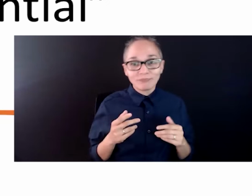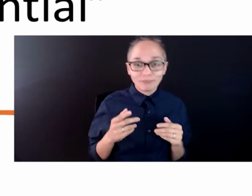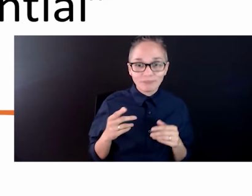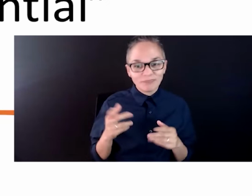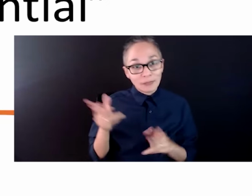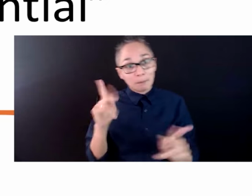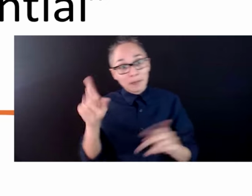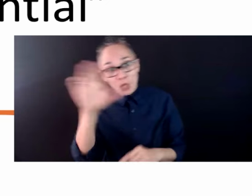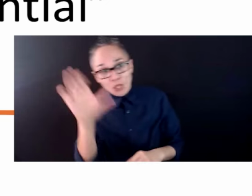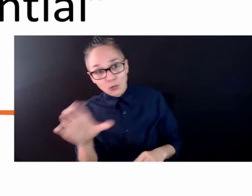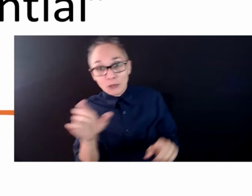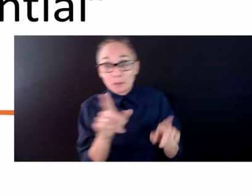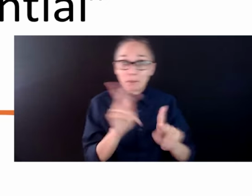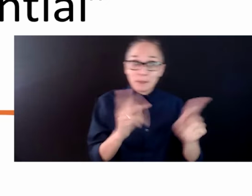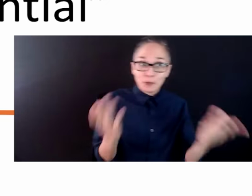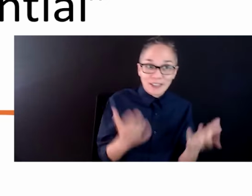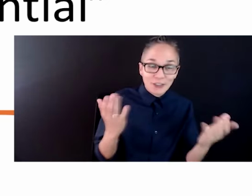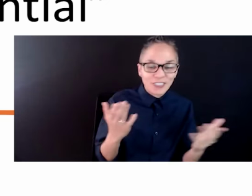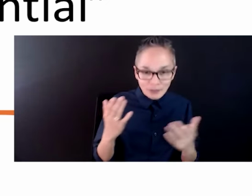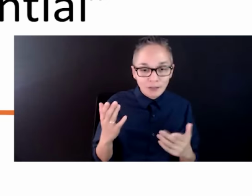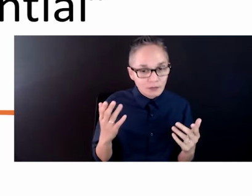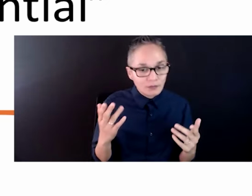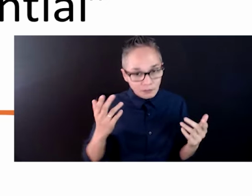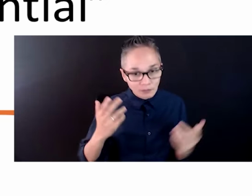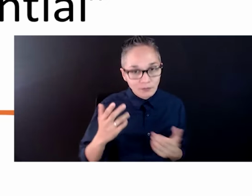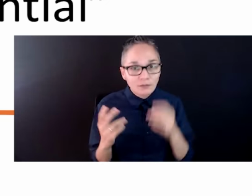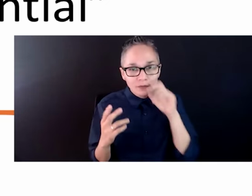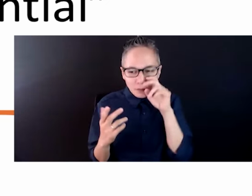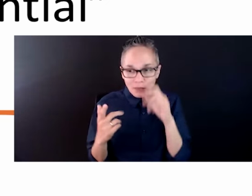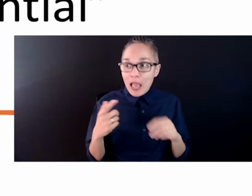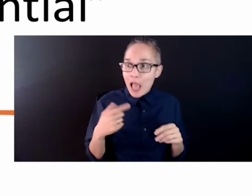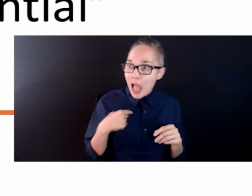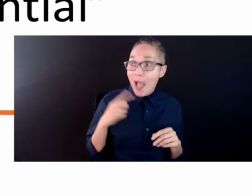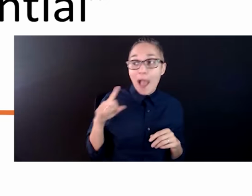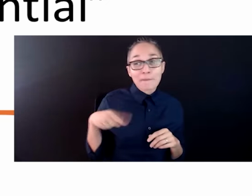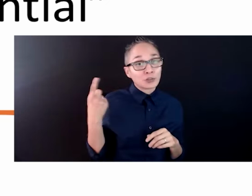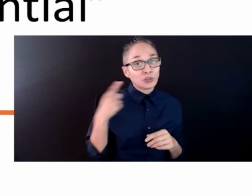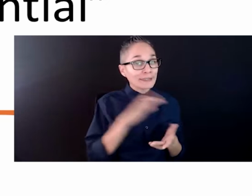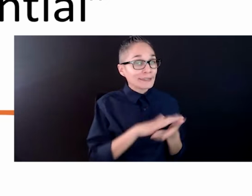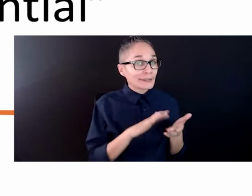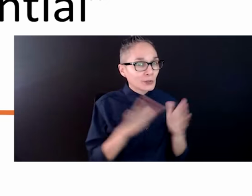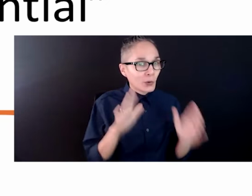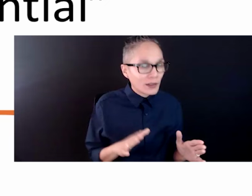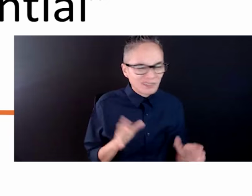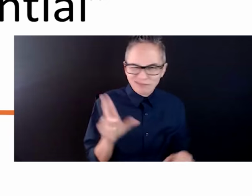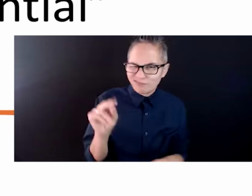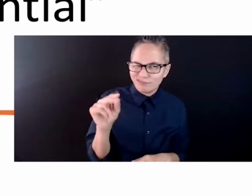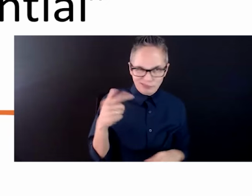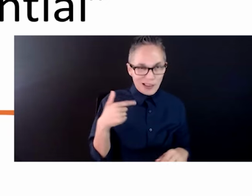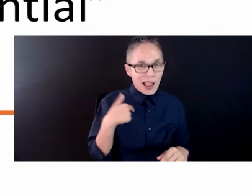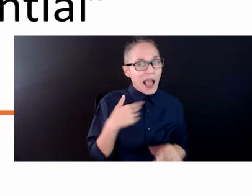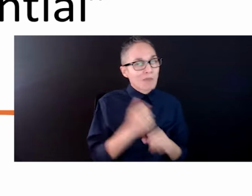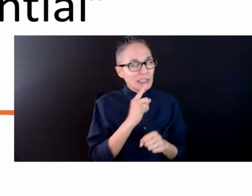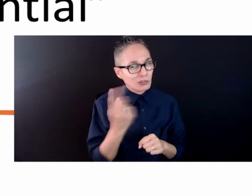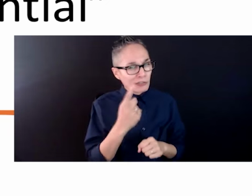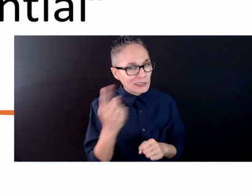people in the room, 70. and now it's just like, okay, well, yeah, I am just a custodian, but I am making sure that there is nothing to trip